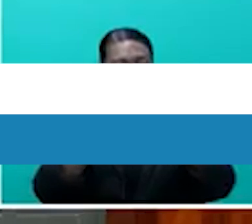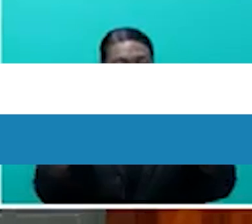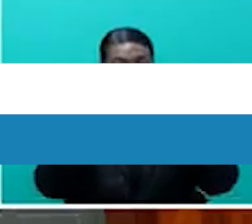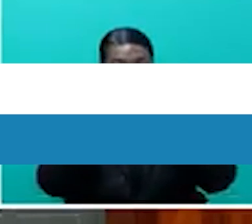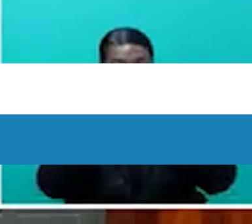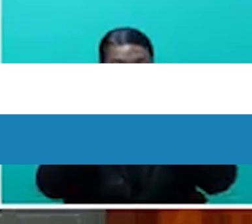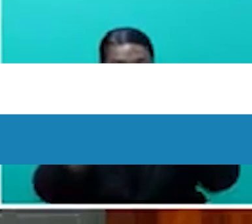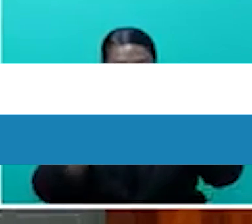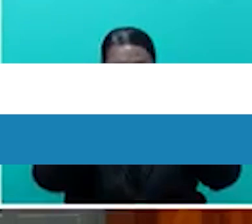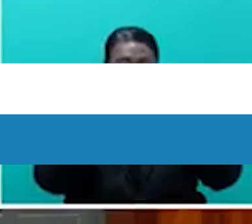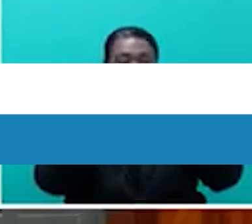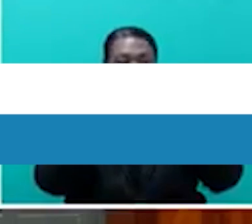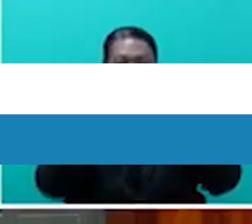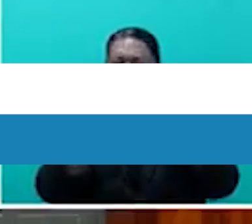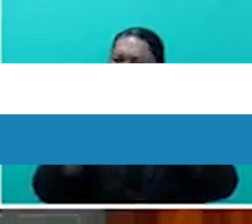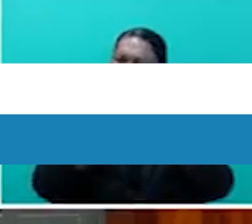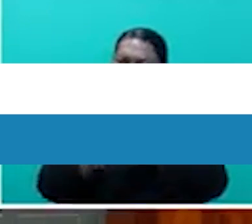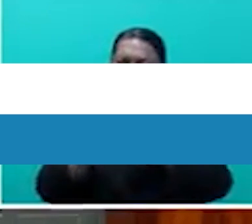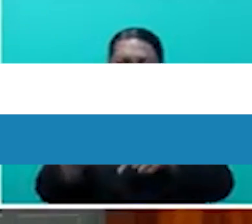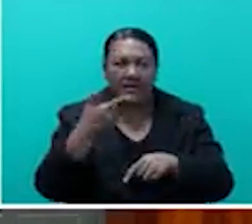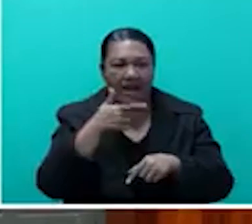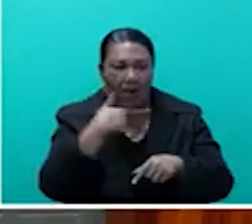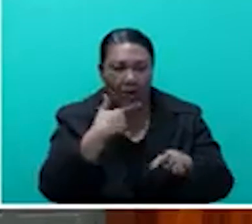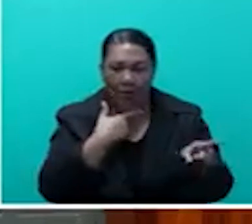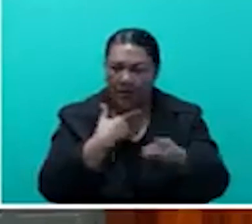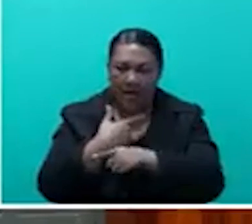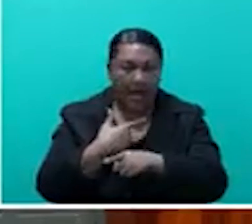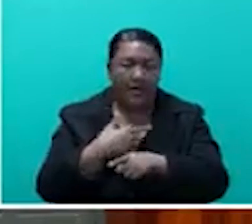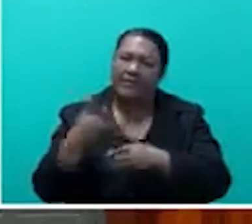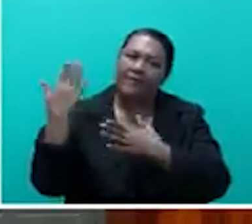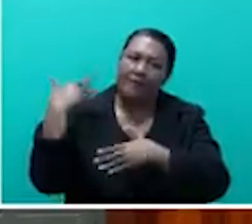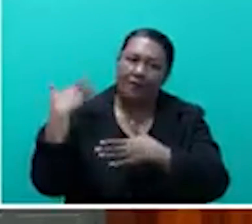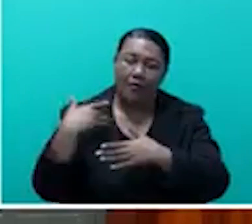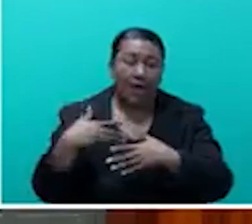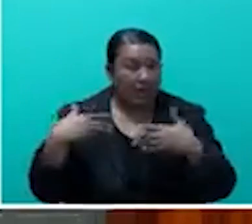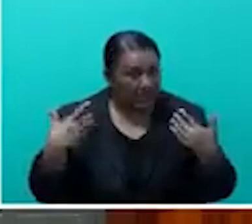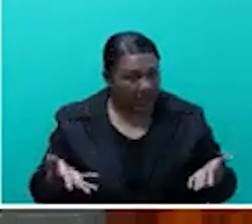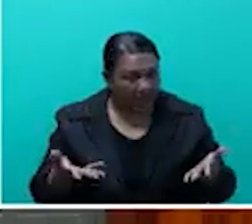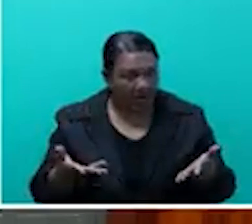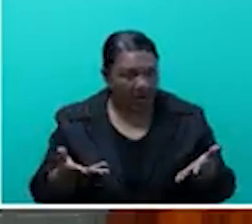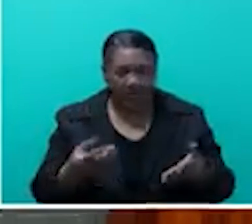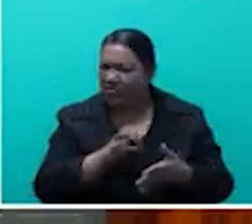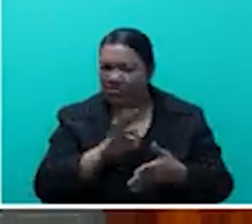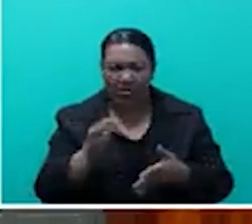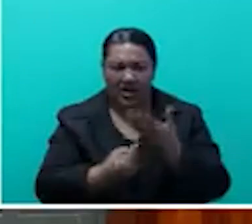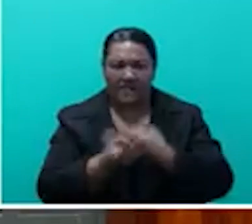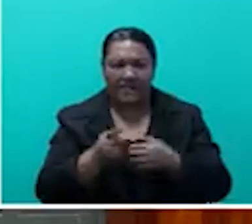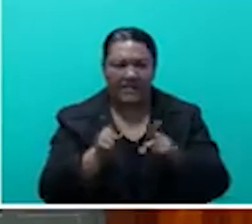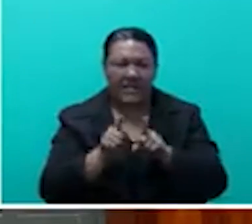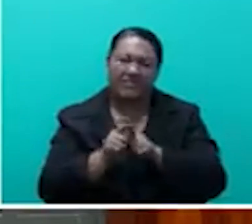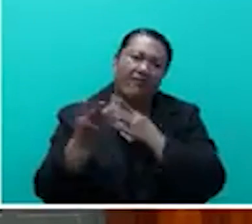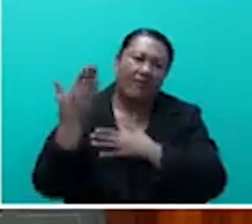were given loans, but that is not the case today. Mr. Speaker, sir, there are